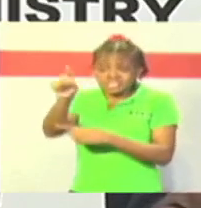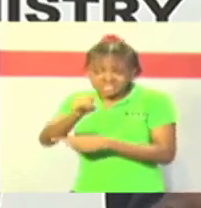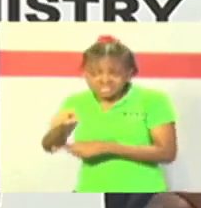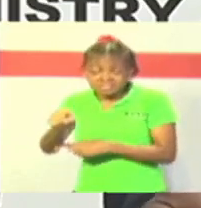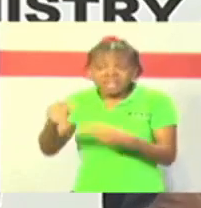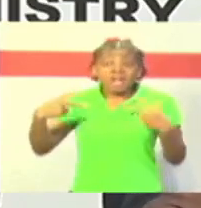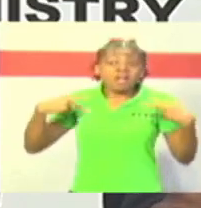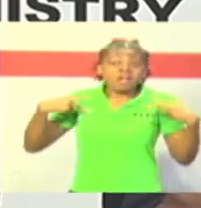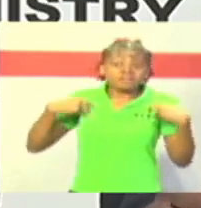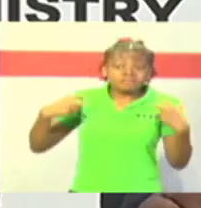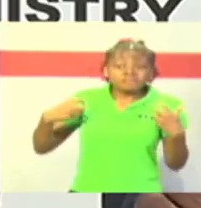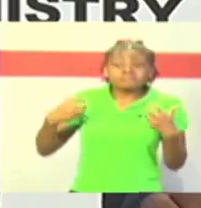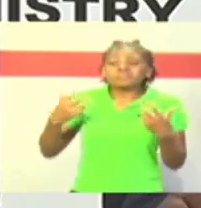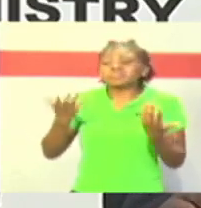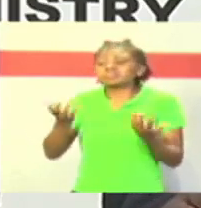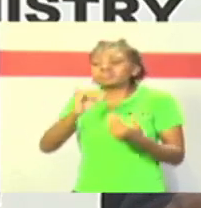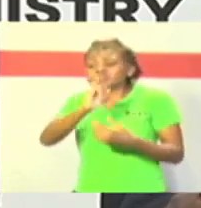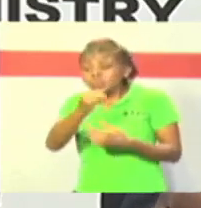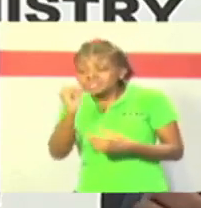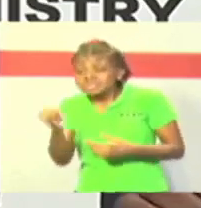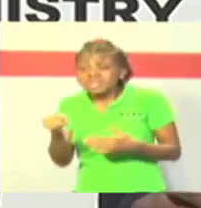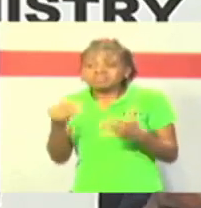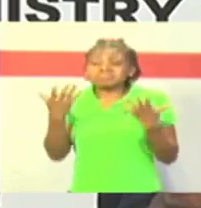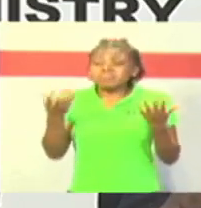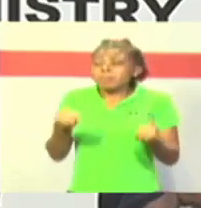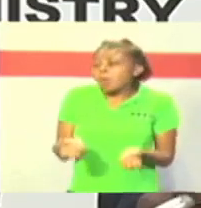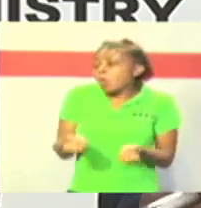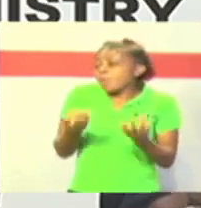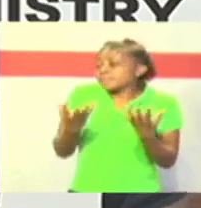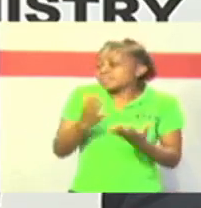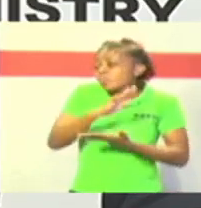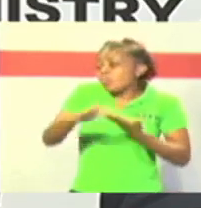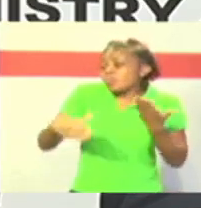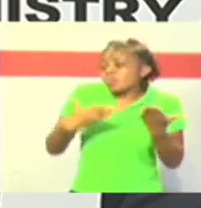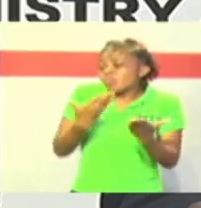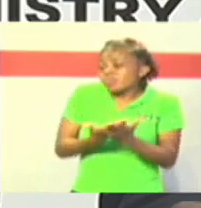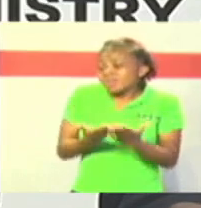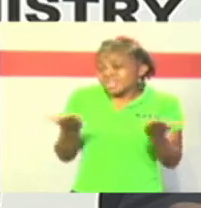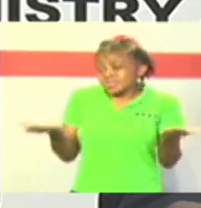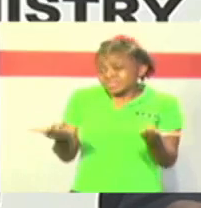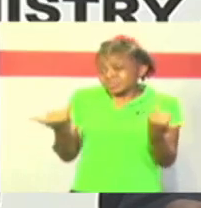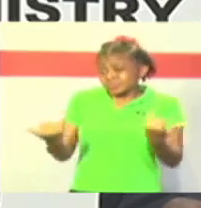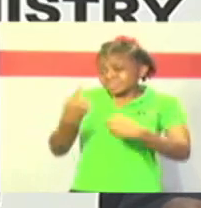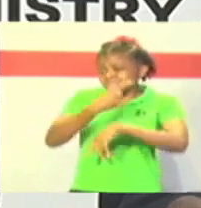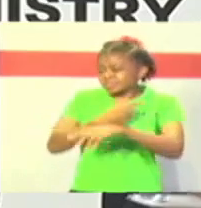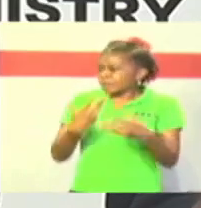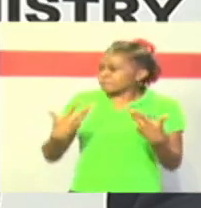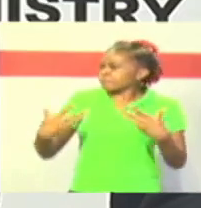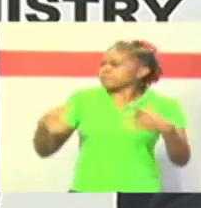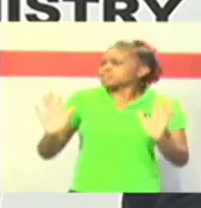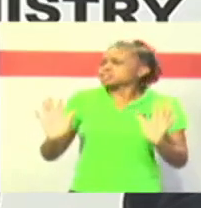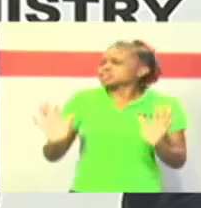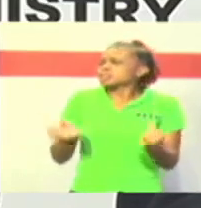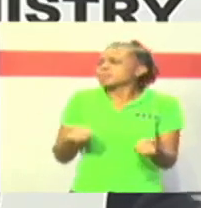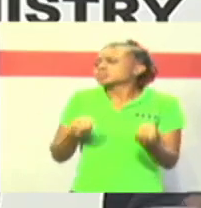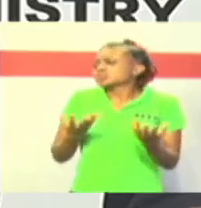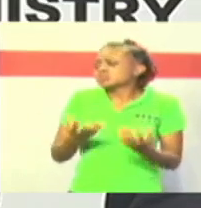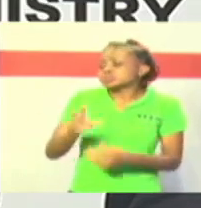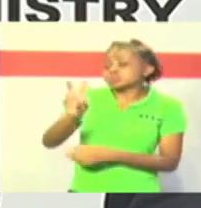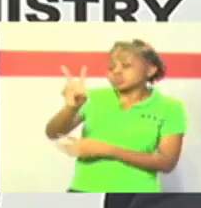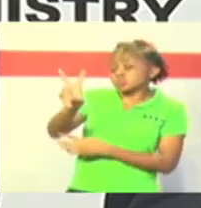vaccination doses distributed by the NCRHA to date is